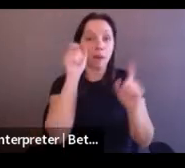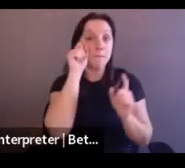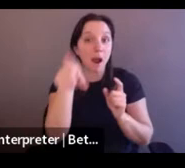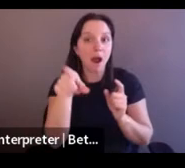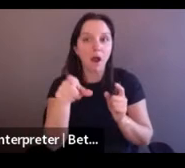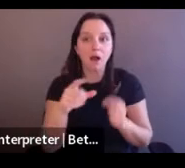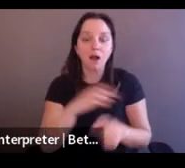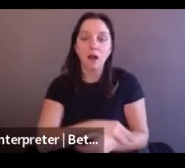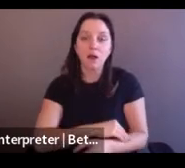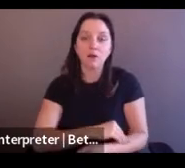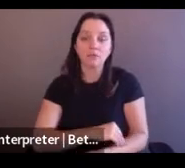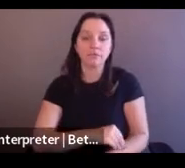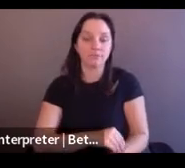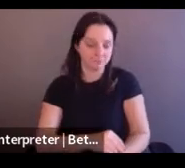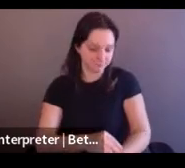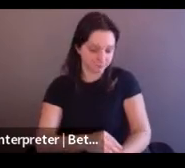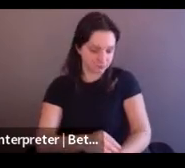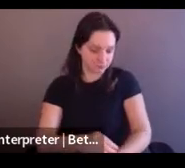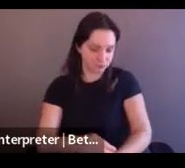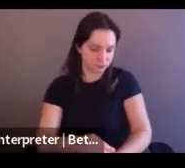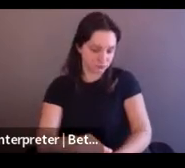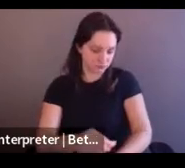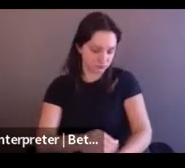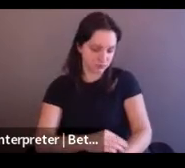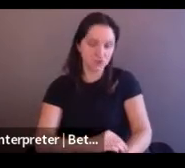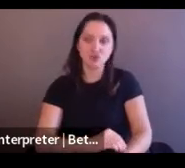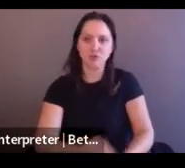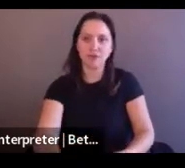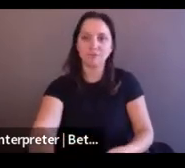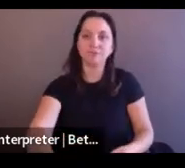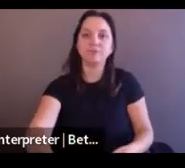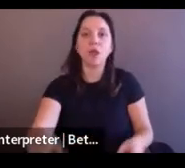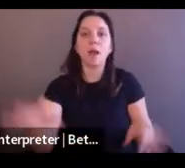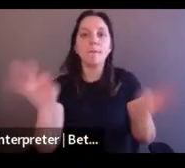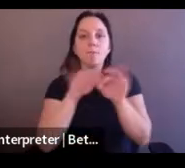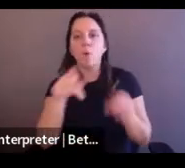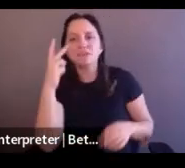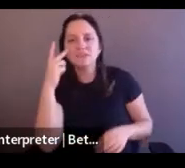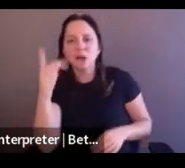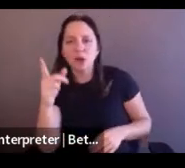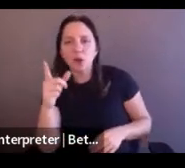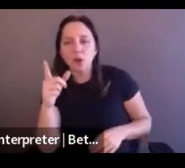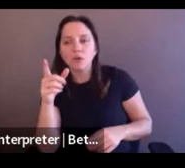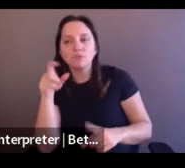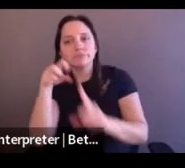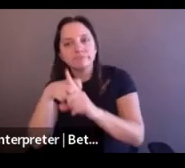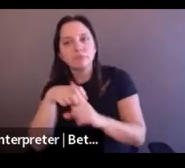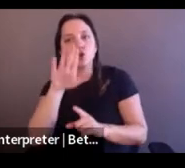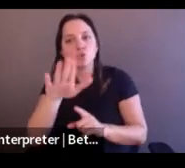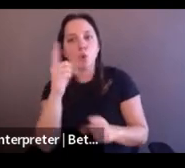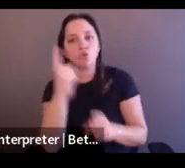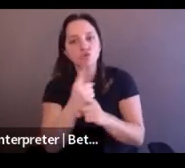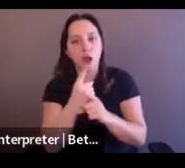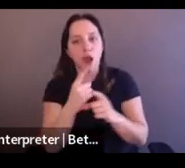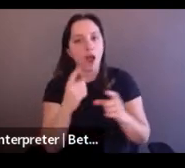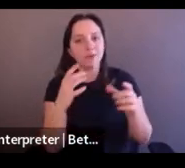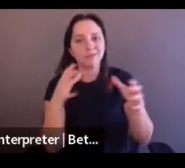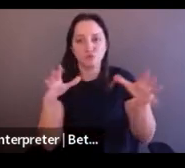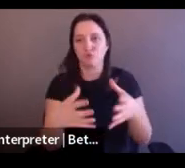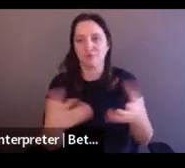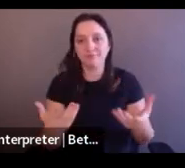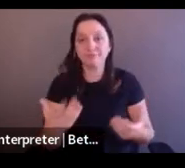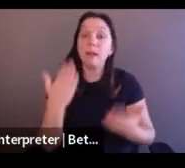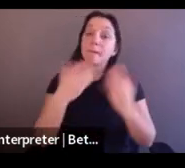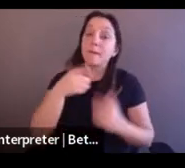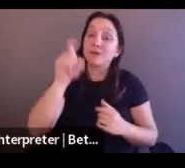really reflecting and thinking about, you know, who you're looking for and how you might get to them. You know, those that we're looking for very special